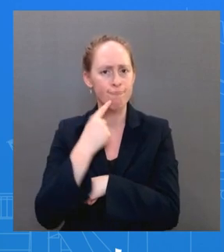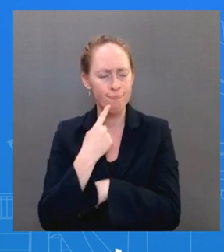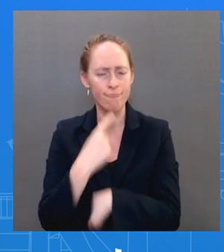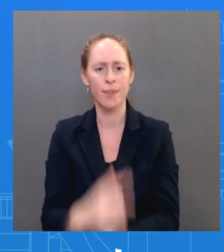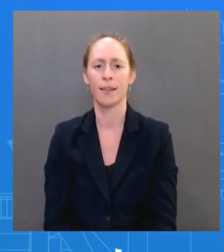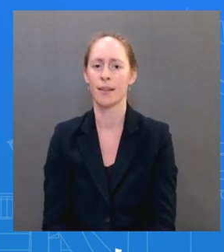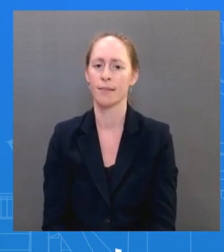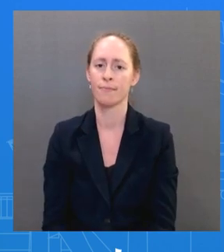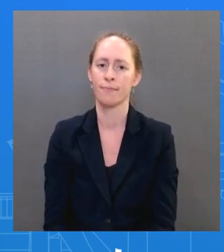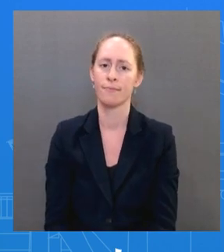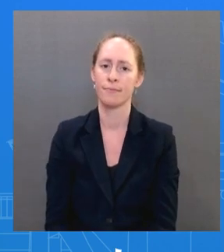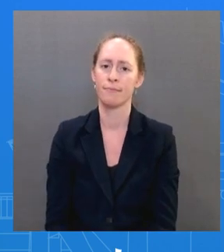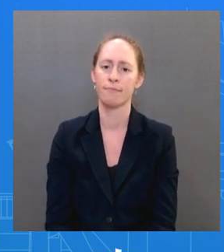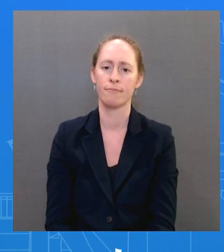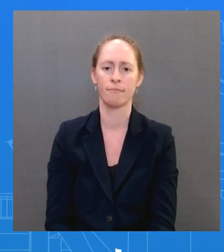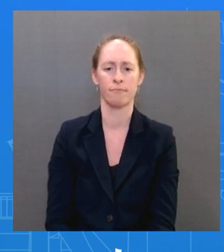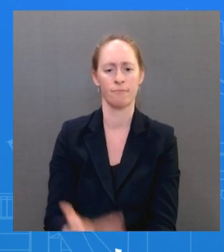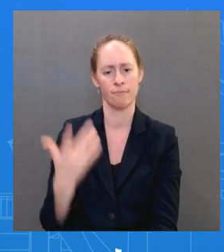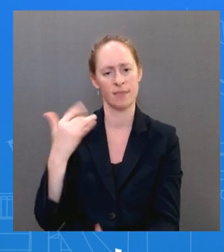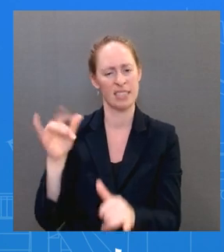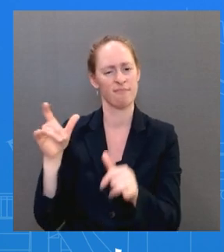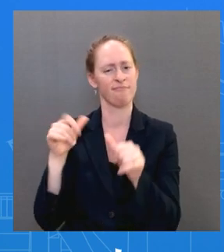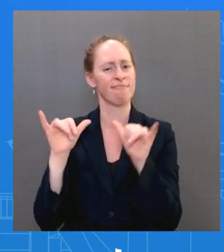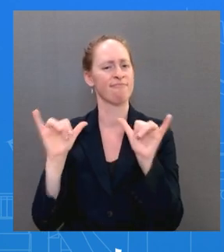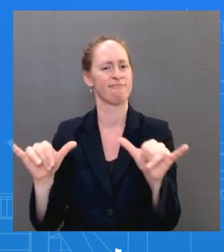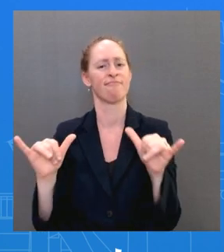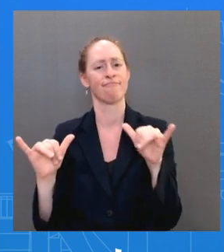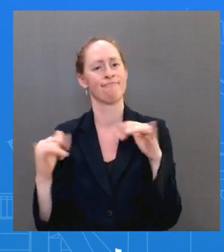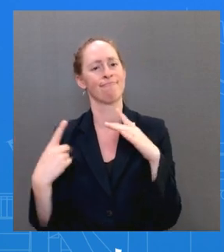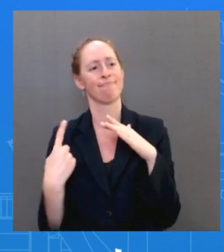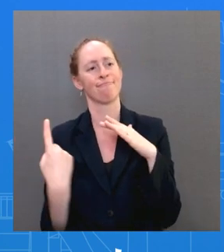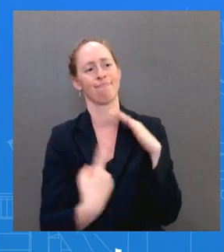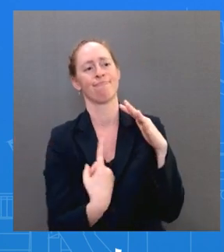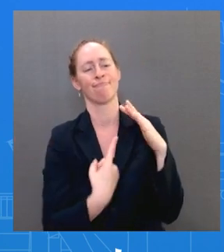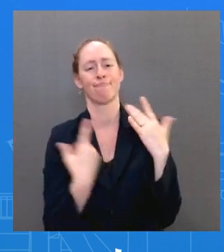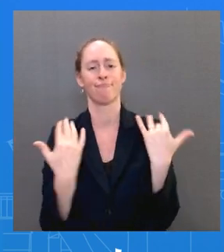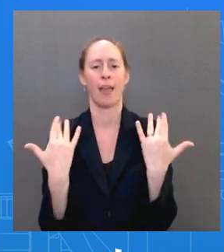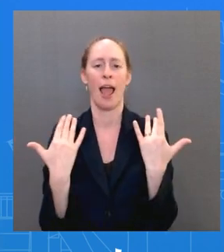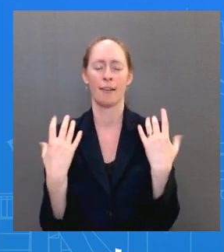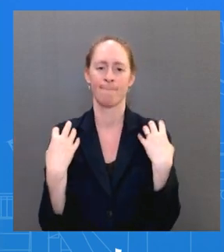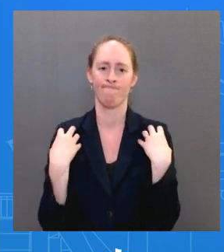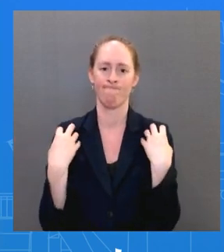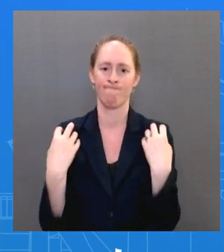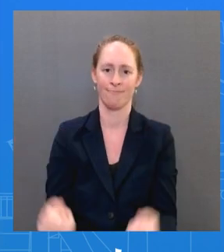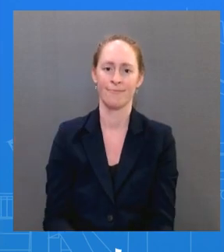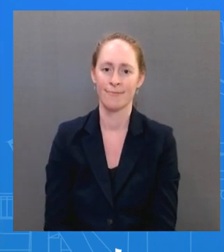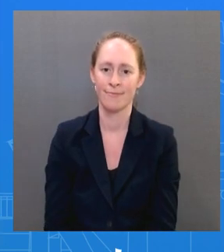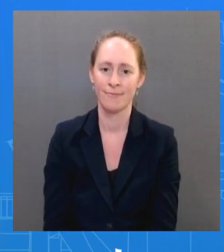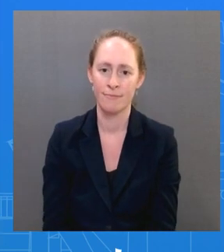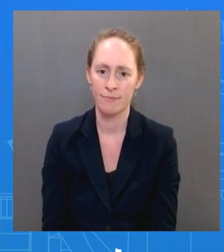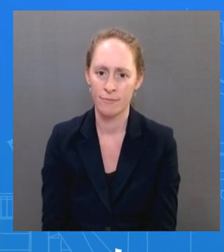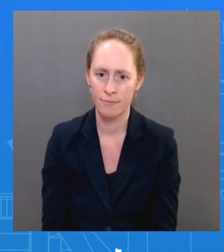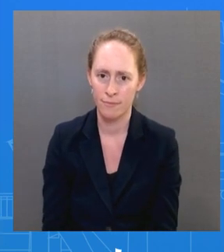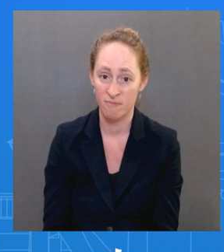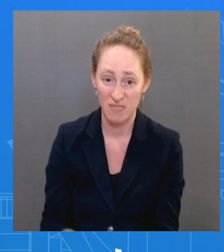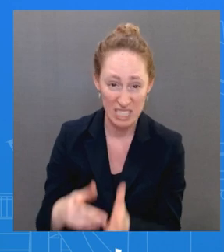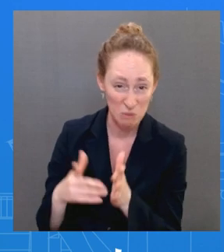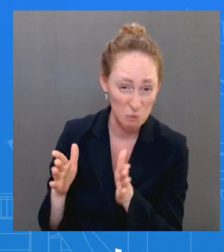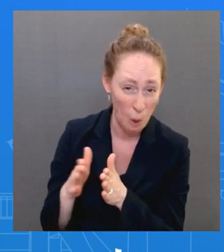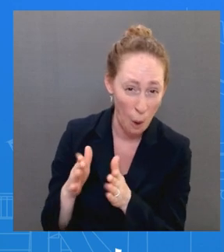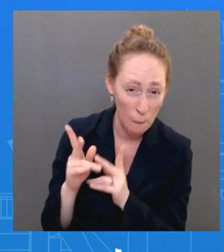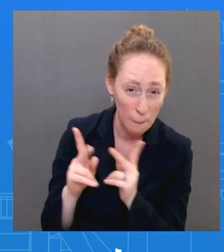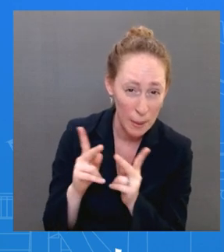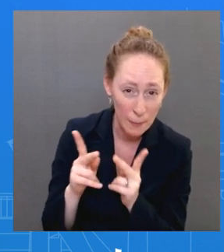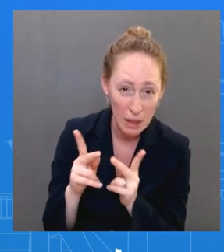CDC guidelines. So just, as far as you know, just the videographer, the photographer, small footprint? A very small footprint. I don't have a list for you at this time, but a